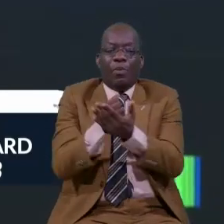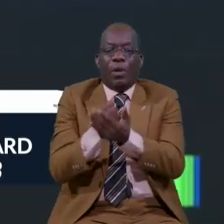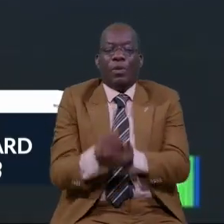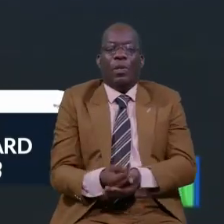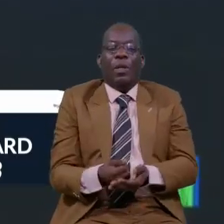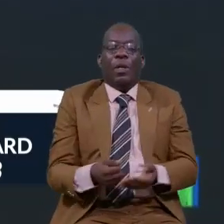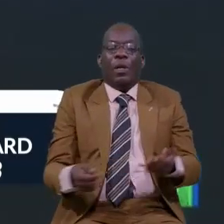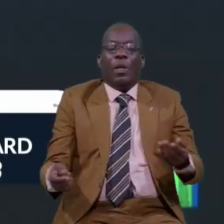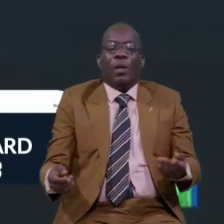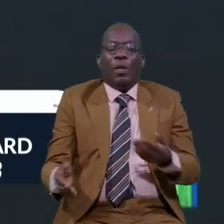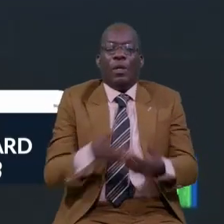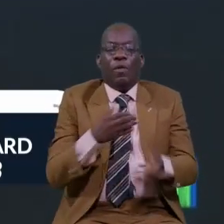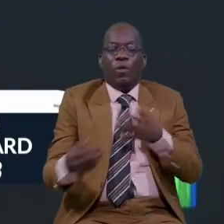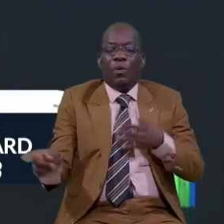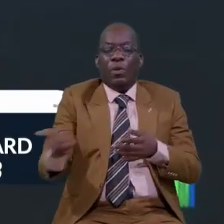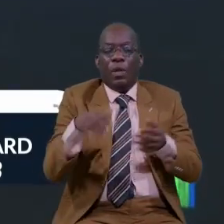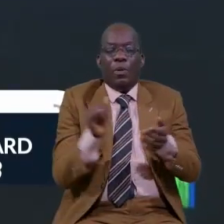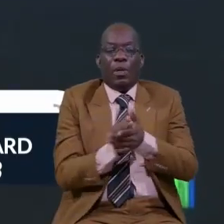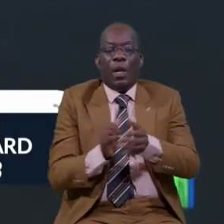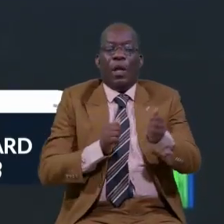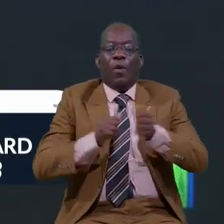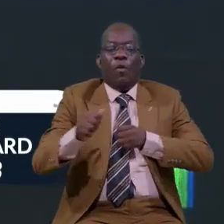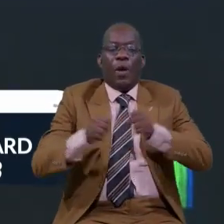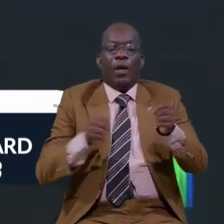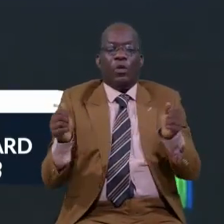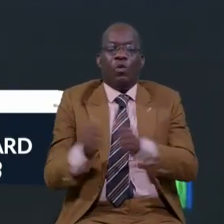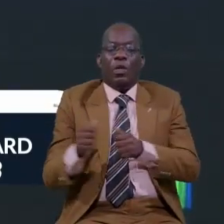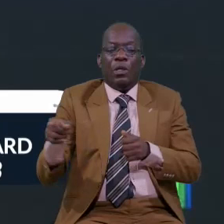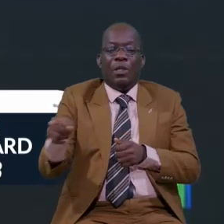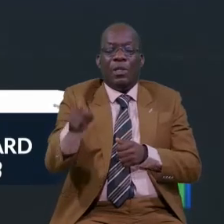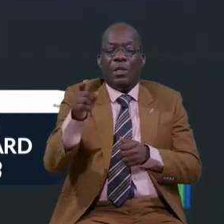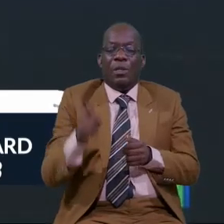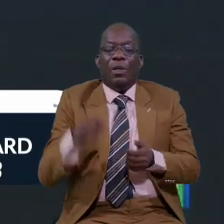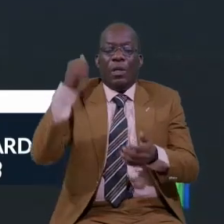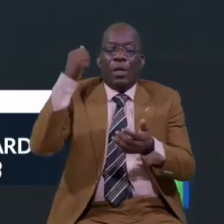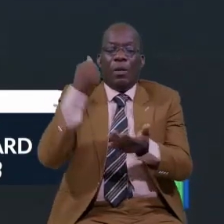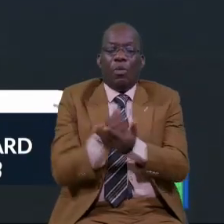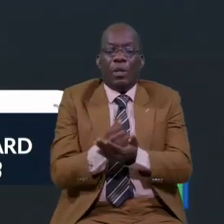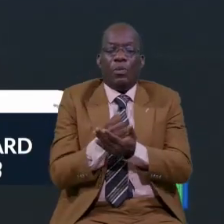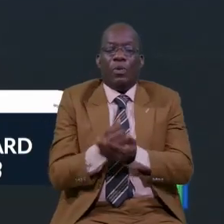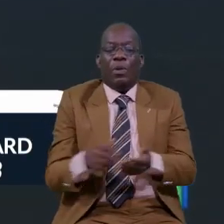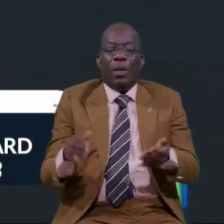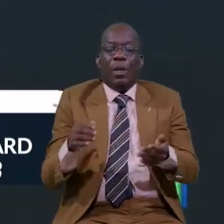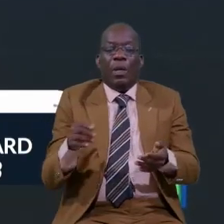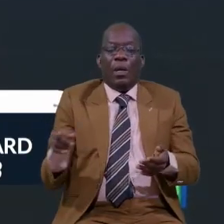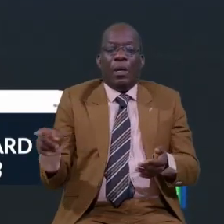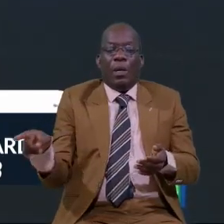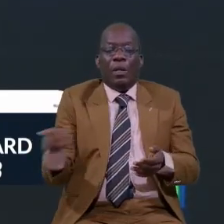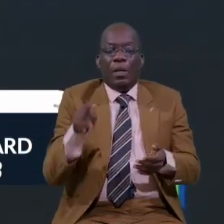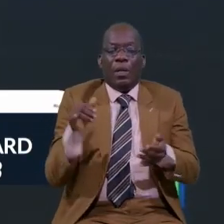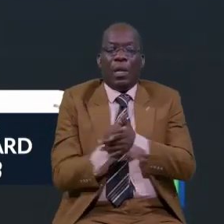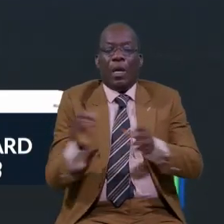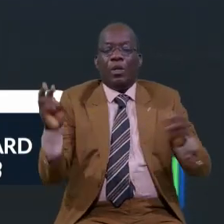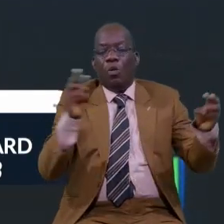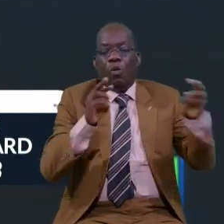that contended with thee, that they that war against thee shall be